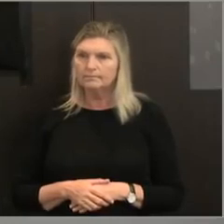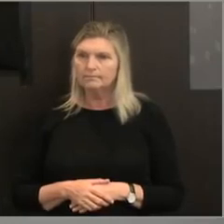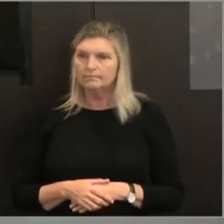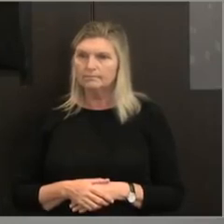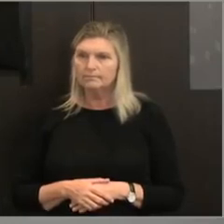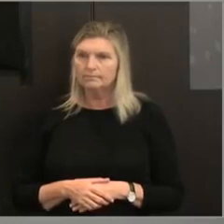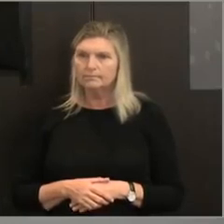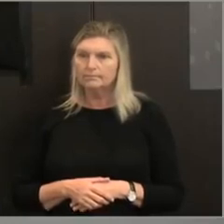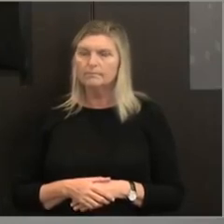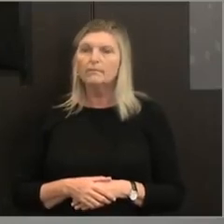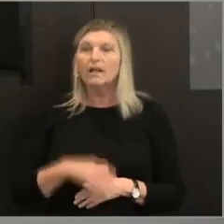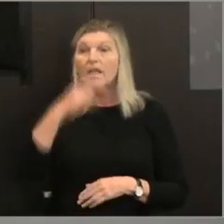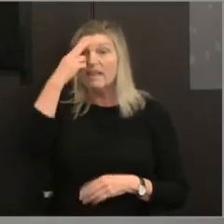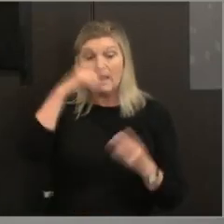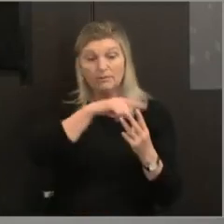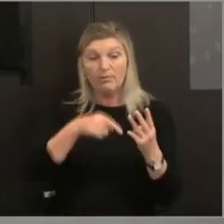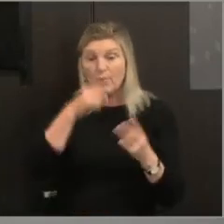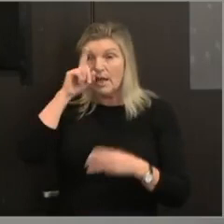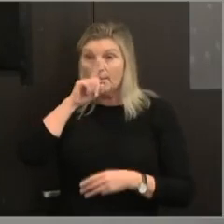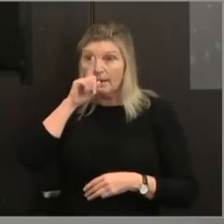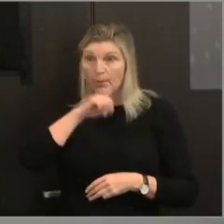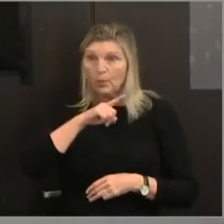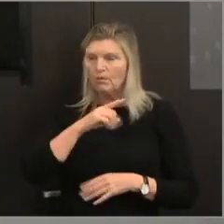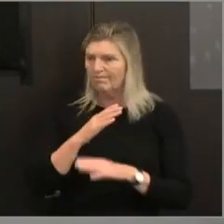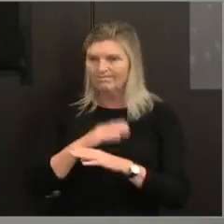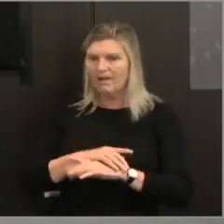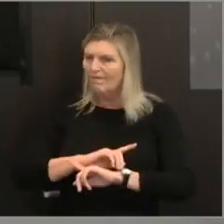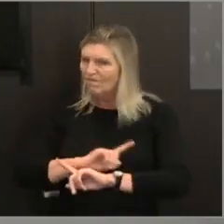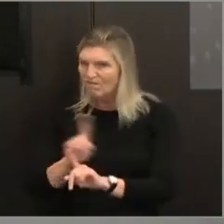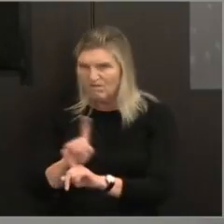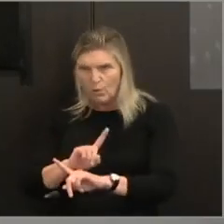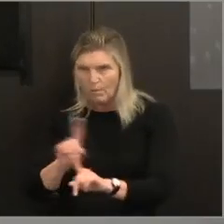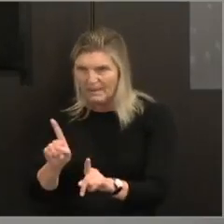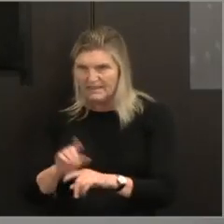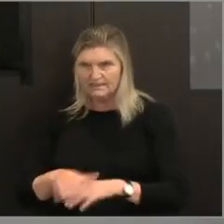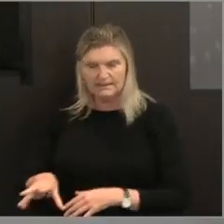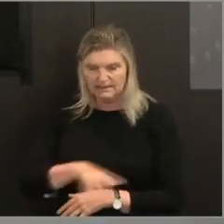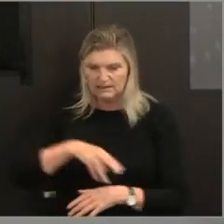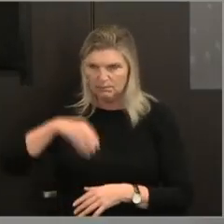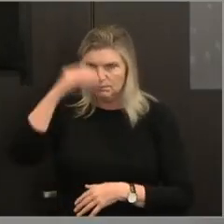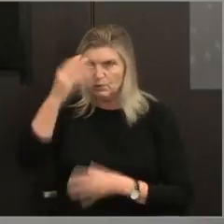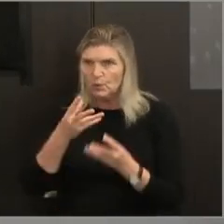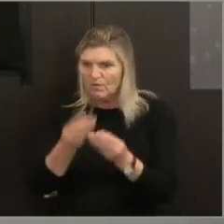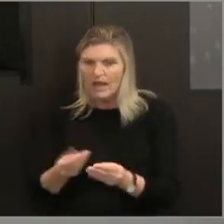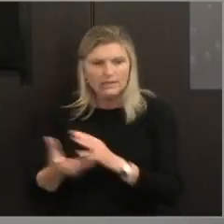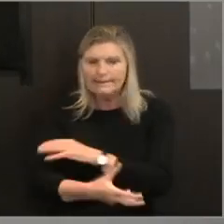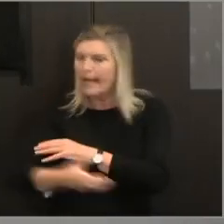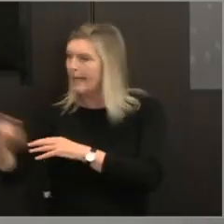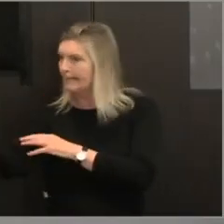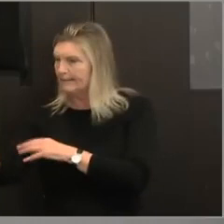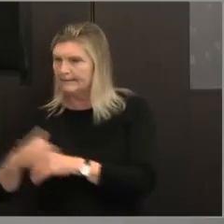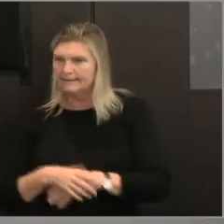Spiritual practices are forbidden, the Tohunga Suppression Act. Objects of spiritual value are